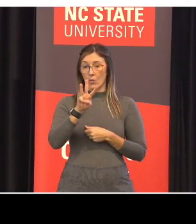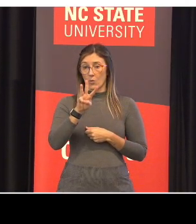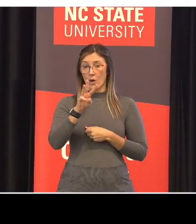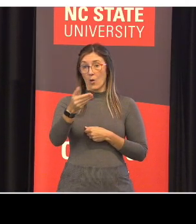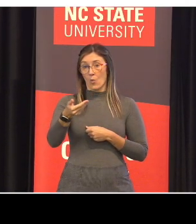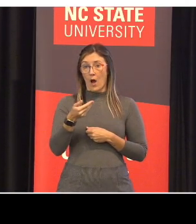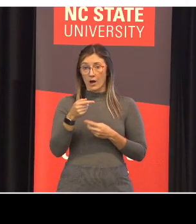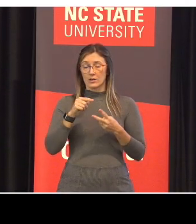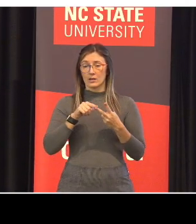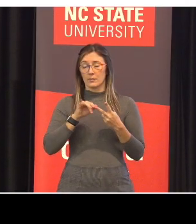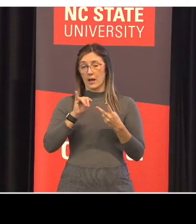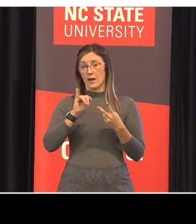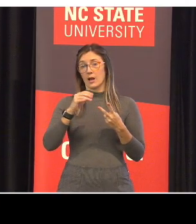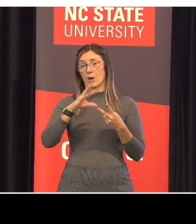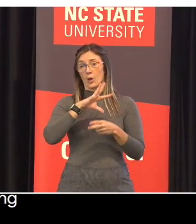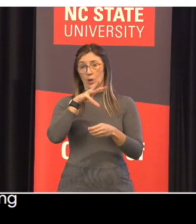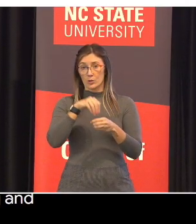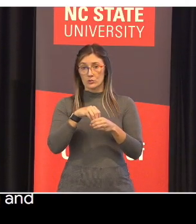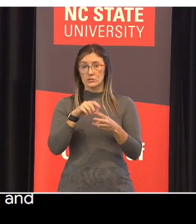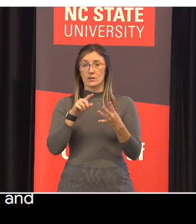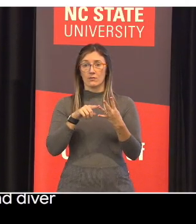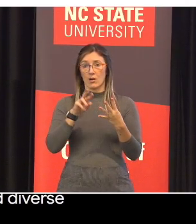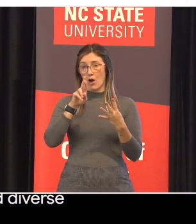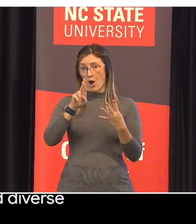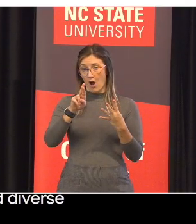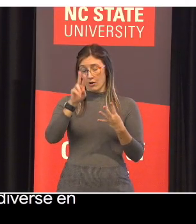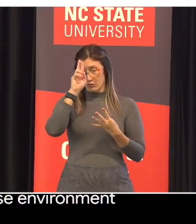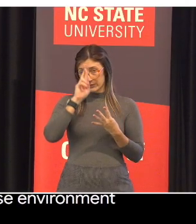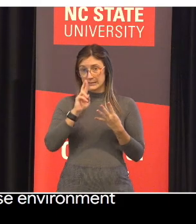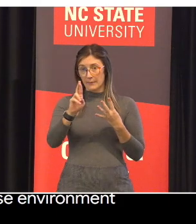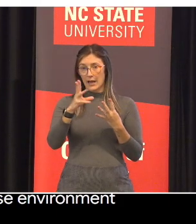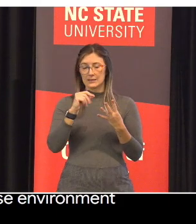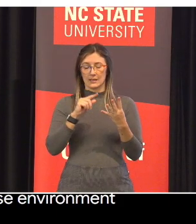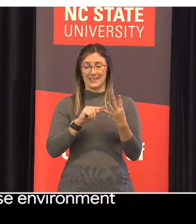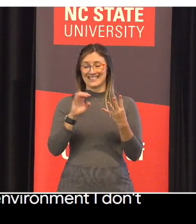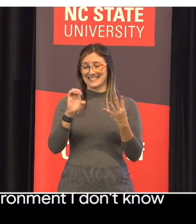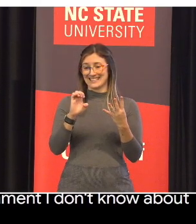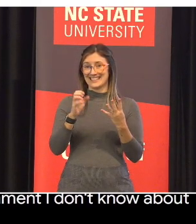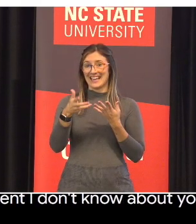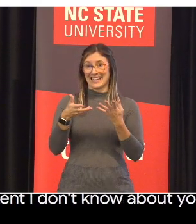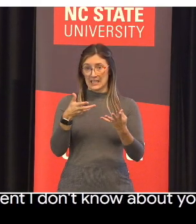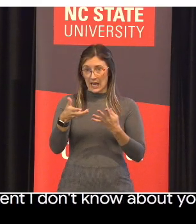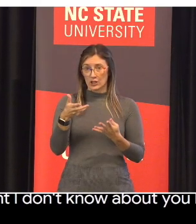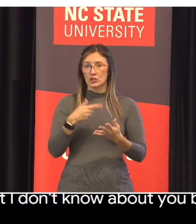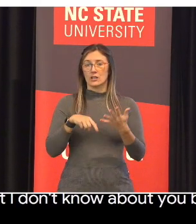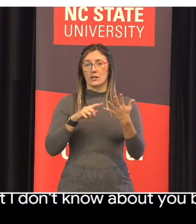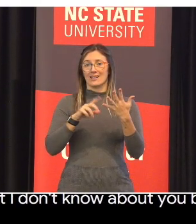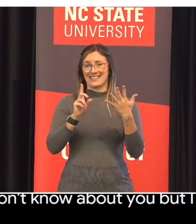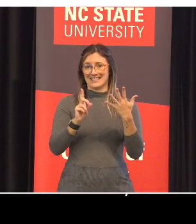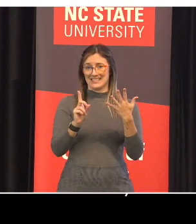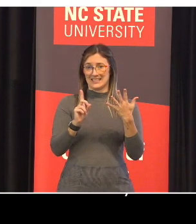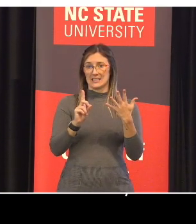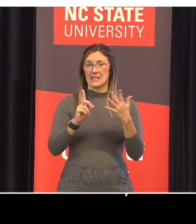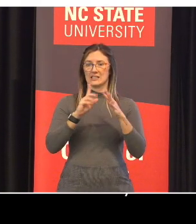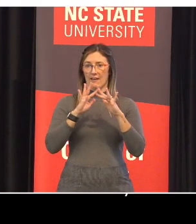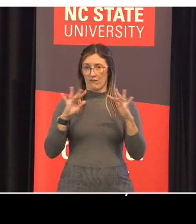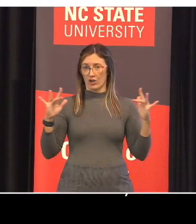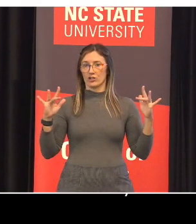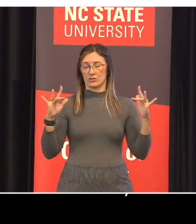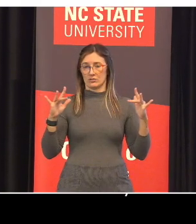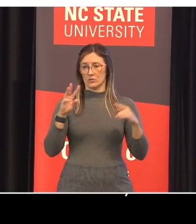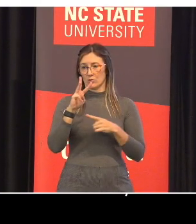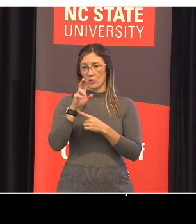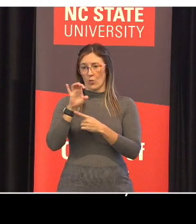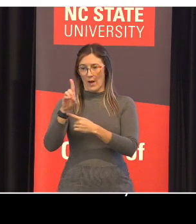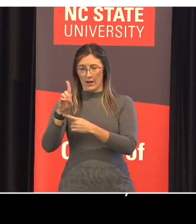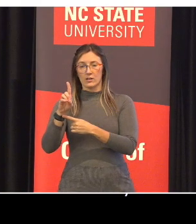inclusive, respectful, engaging, and diverse environment. I don't know about you, but I want to teach in a wired environment. I want to live